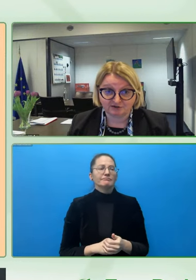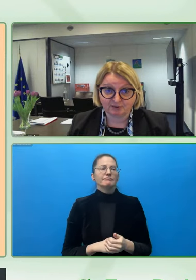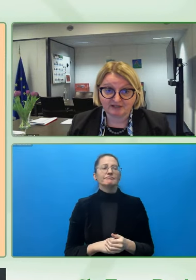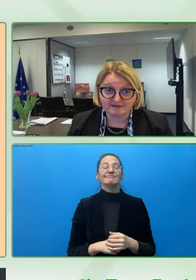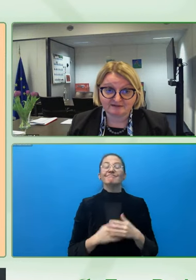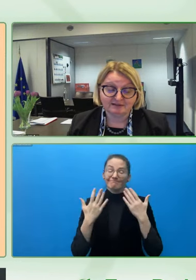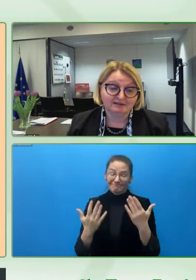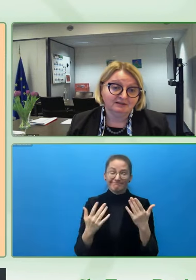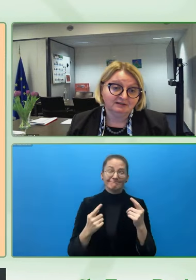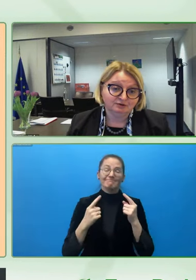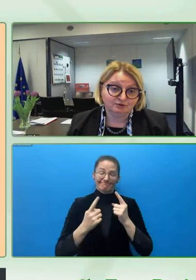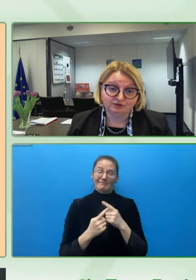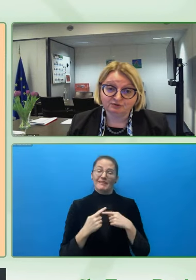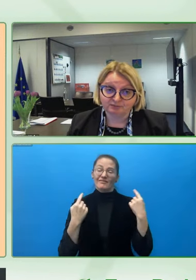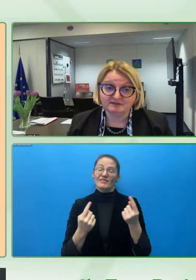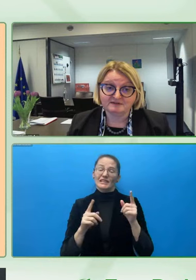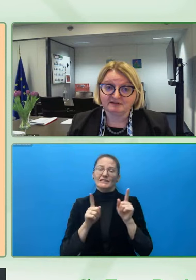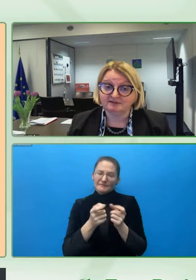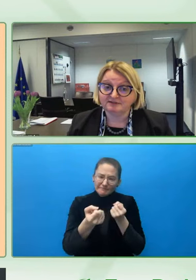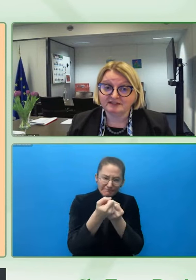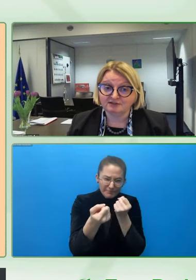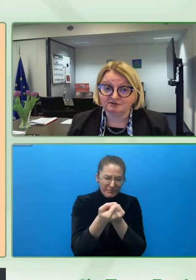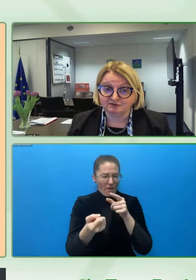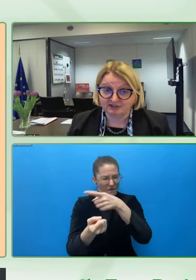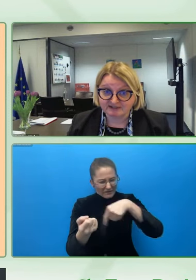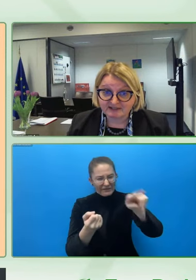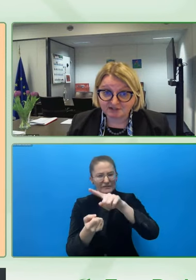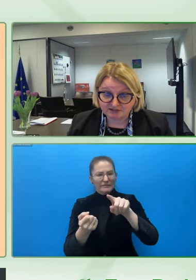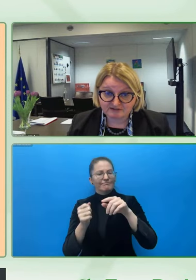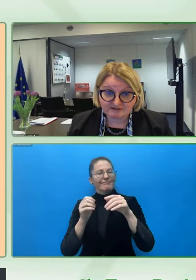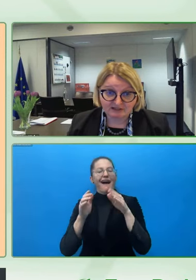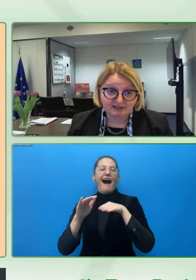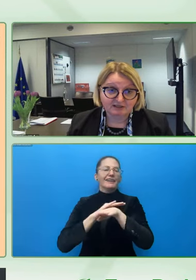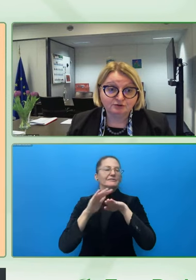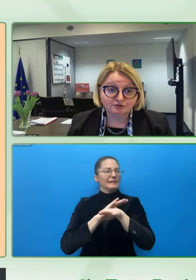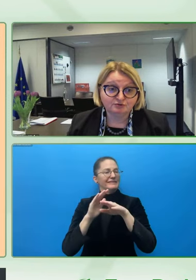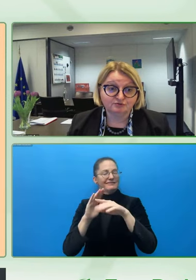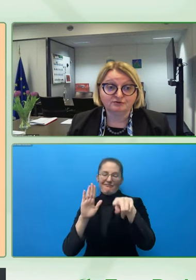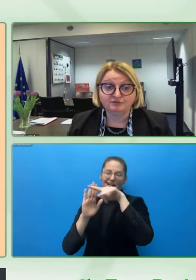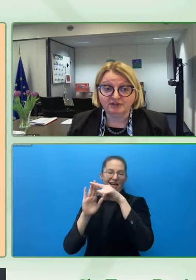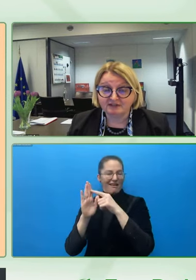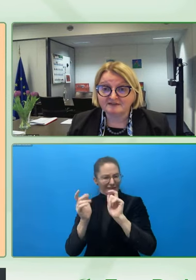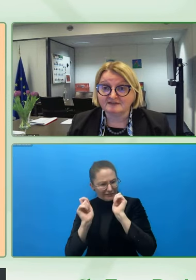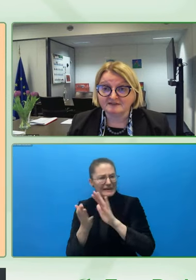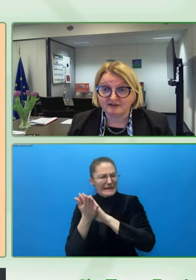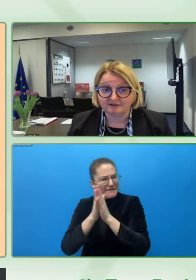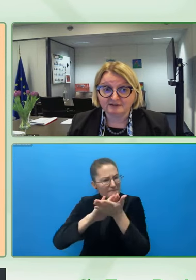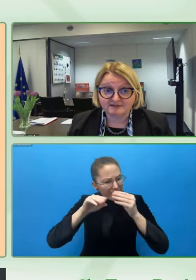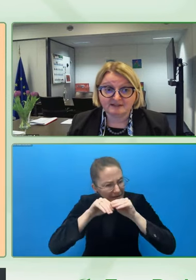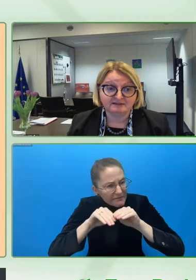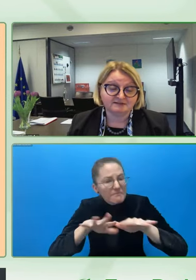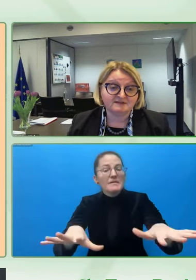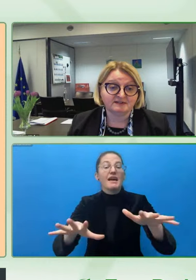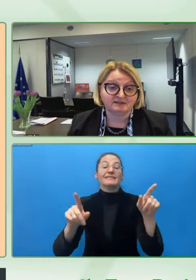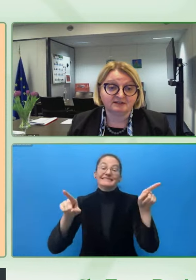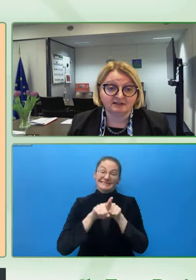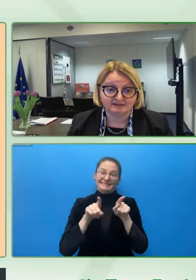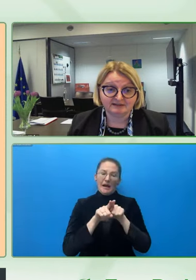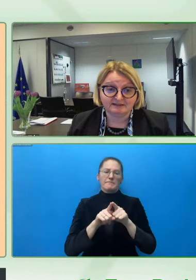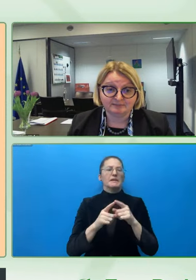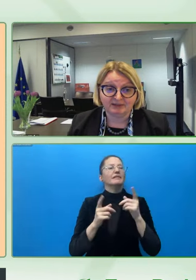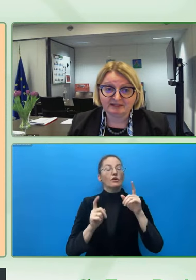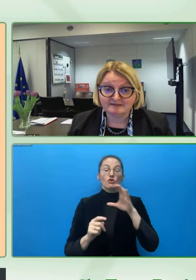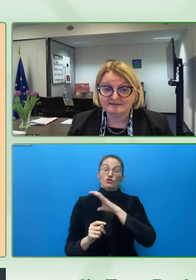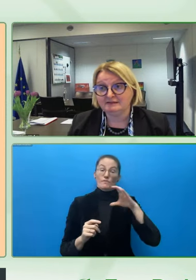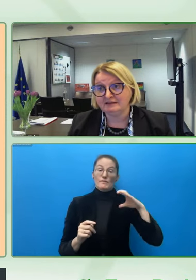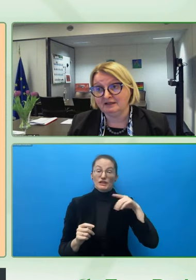standardization request to the European standardization organizations to revise the standards that are